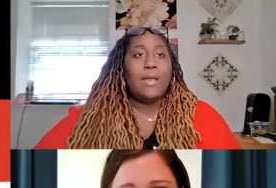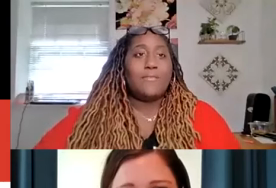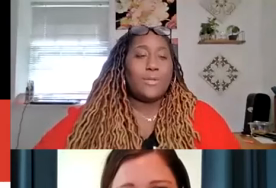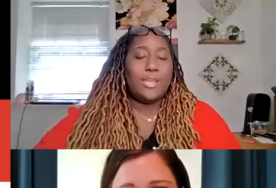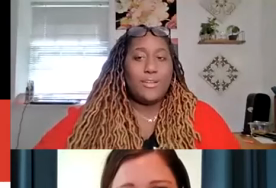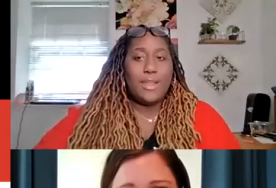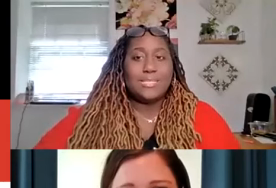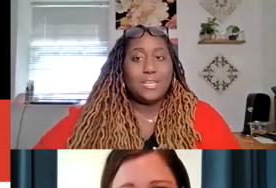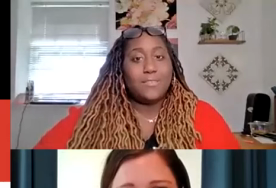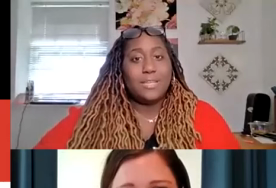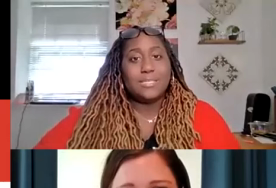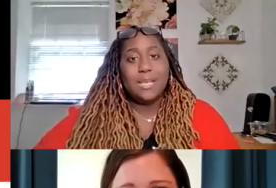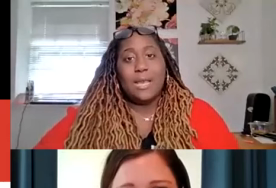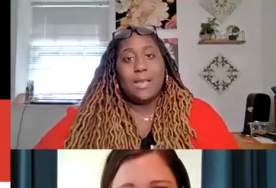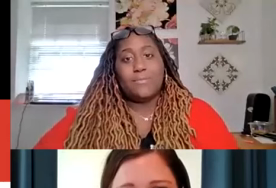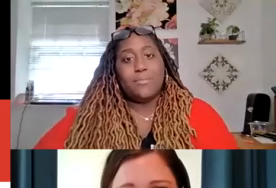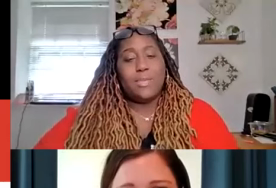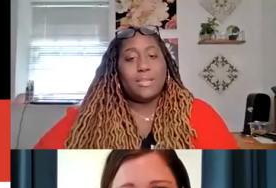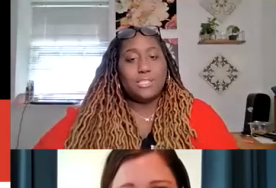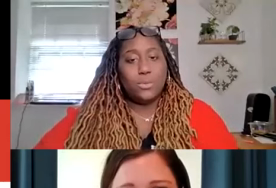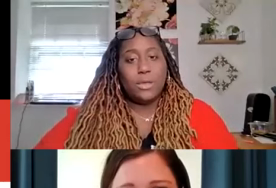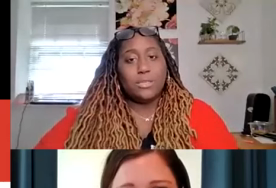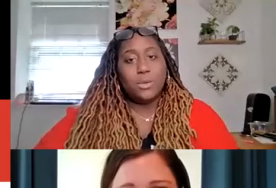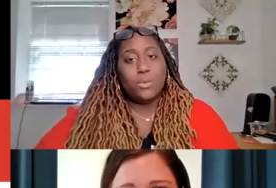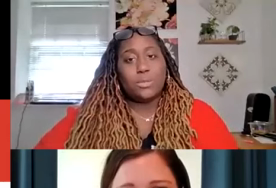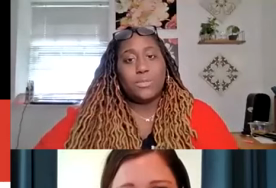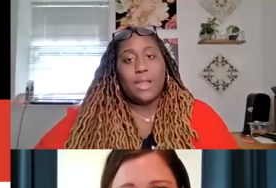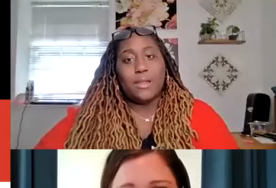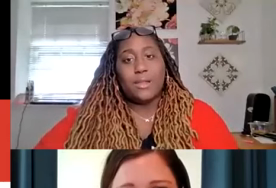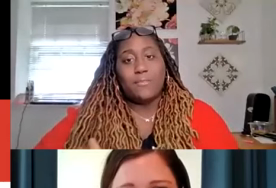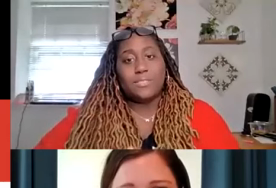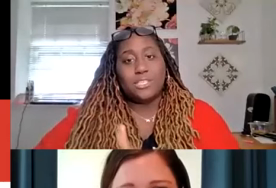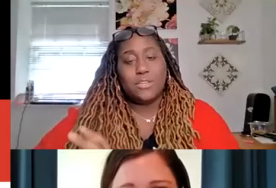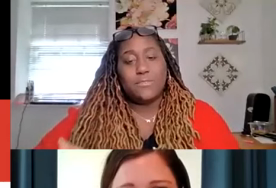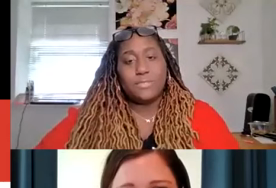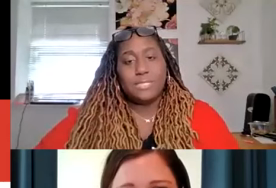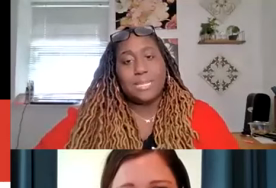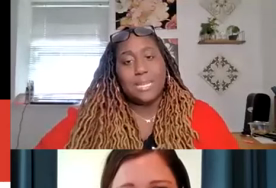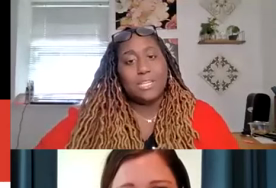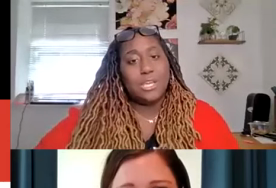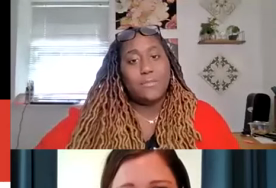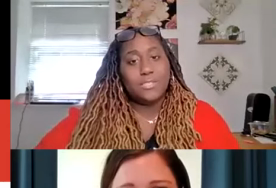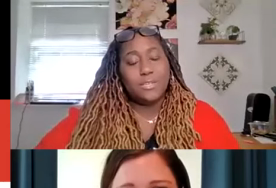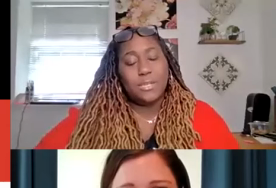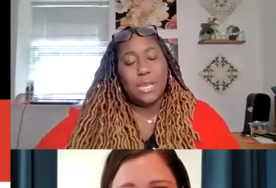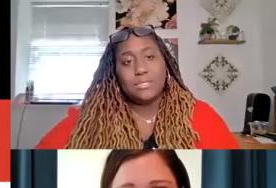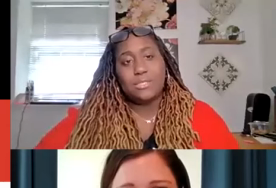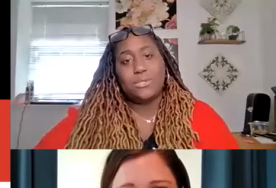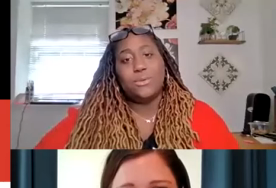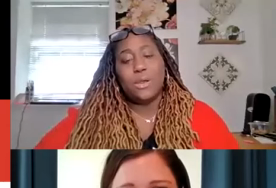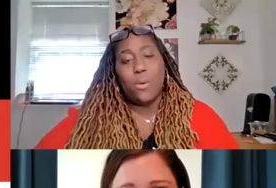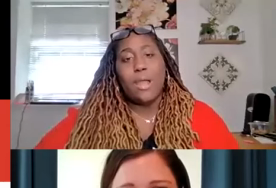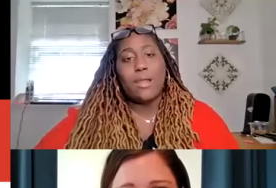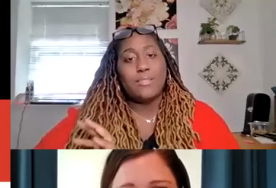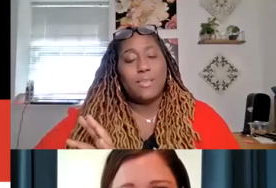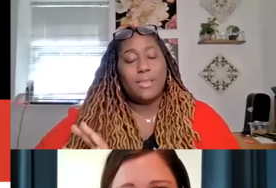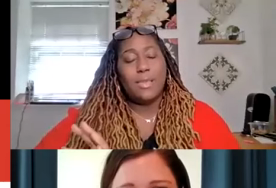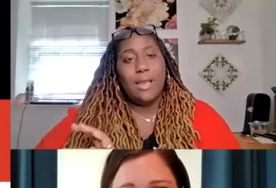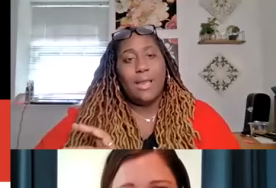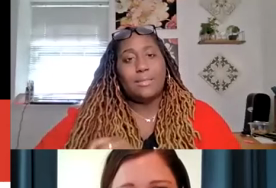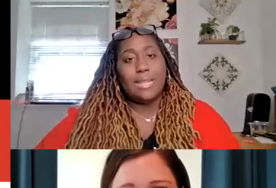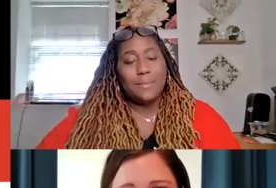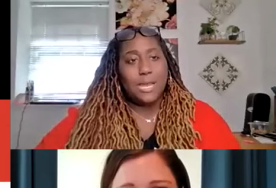receive free internet service from there. And so we also worked with our Office of Chief Technology Officer to acquire